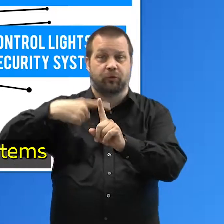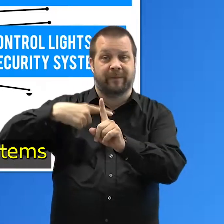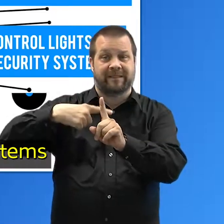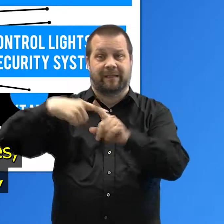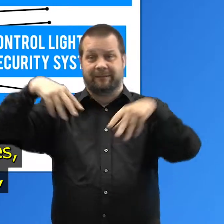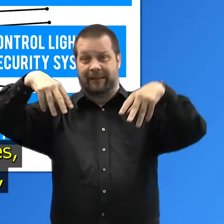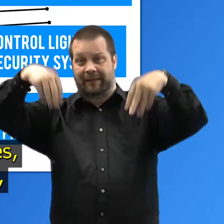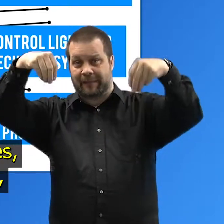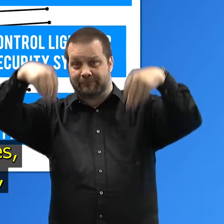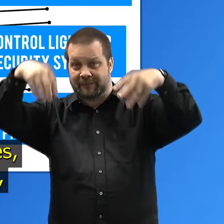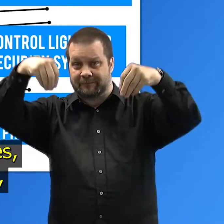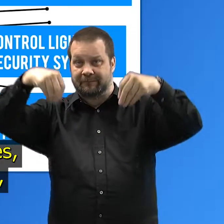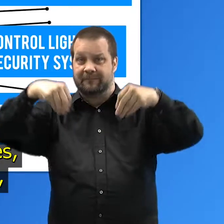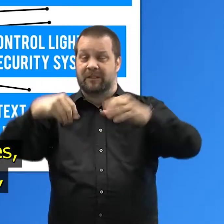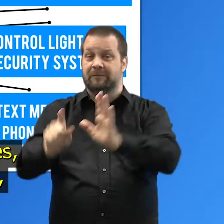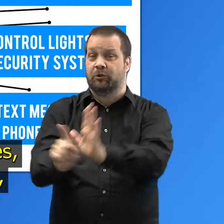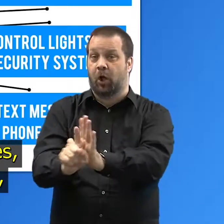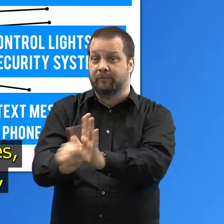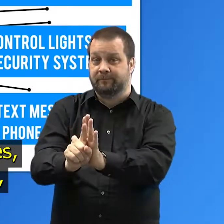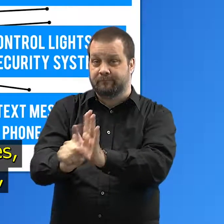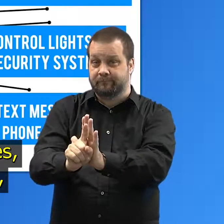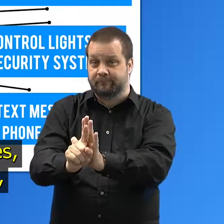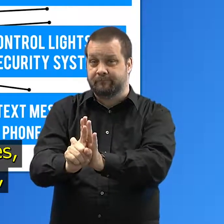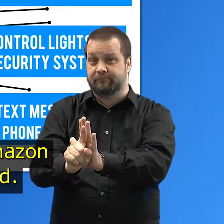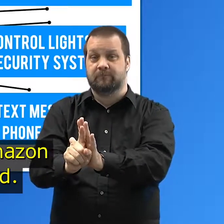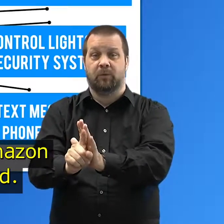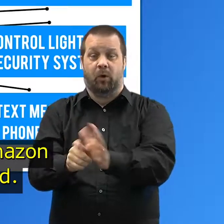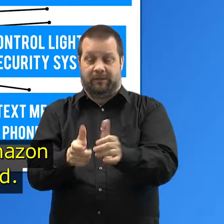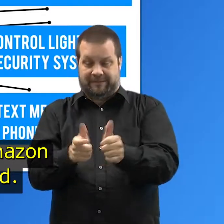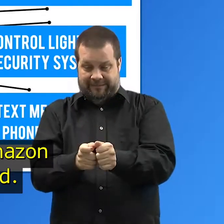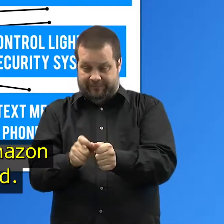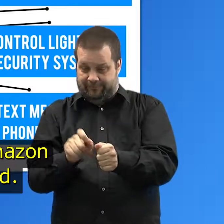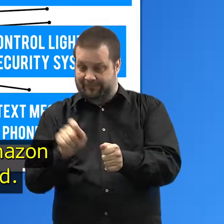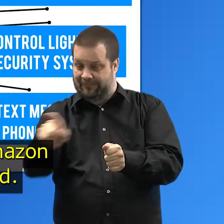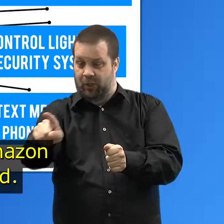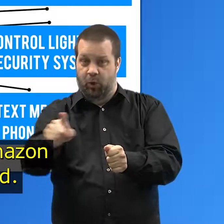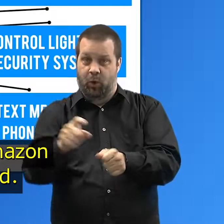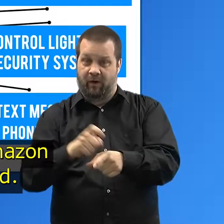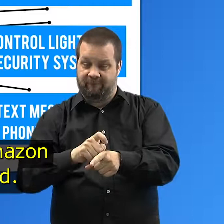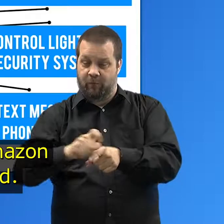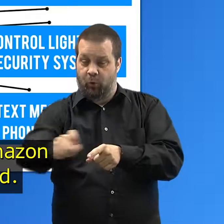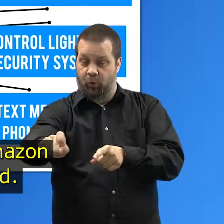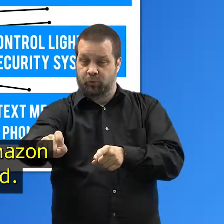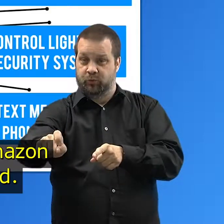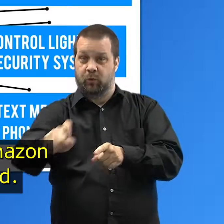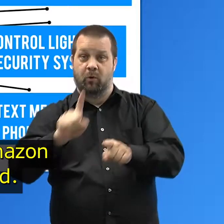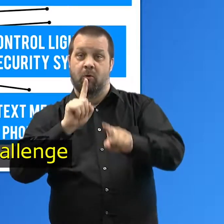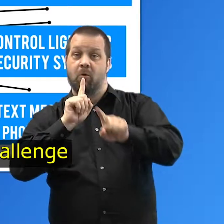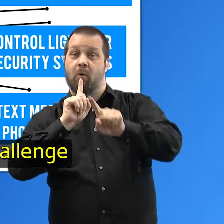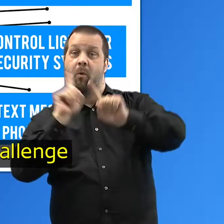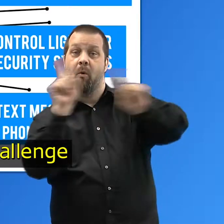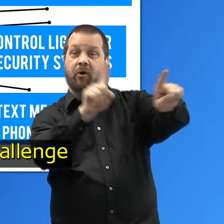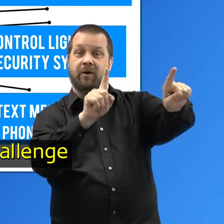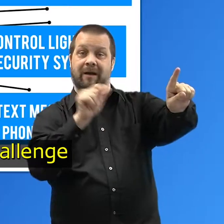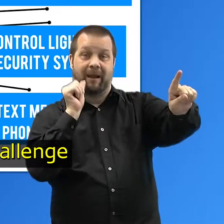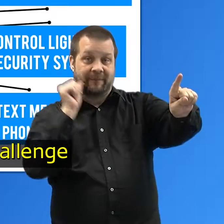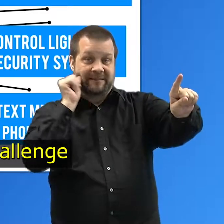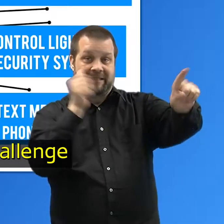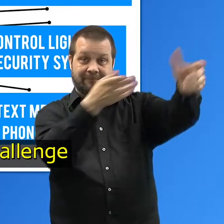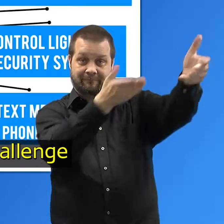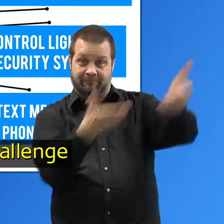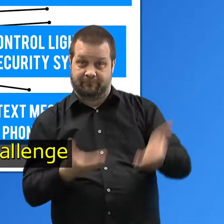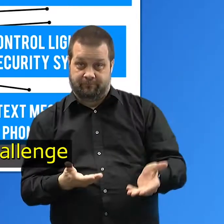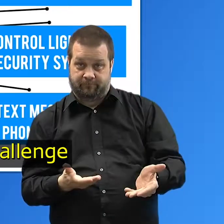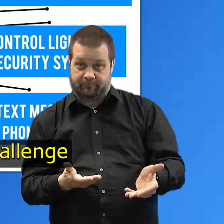house, send text messages, place phone calls, or place orders on Amazon for things you need. However, it can